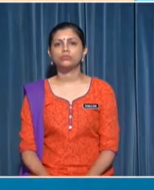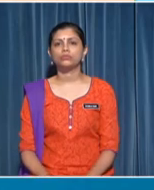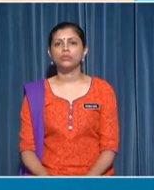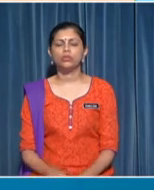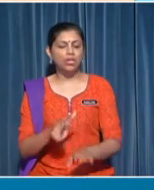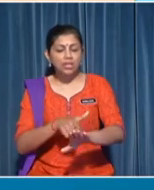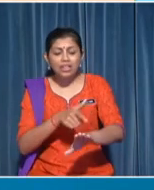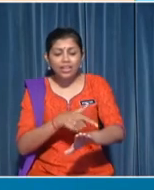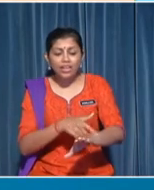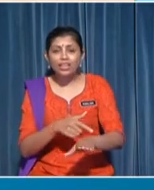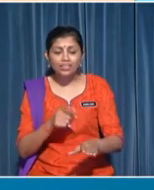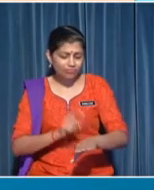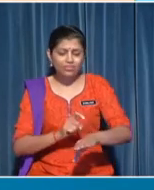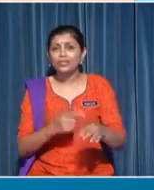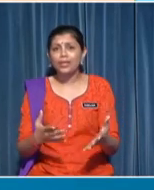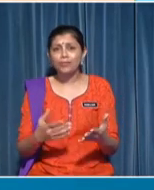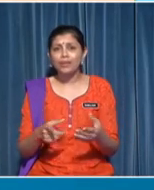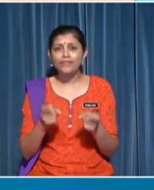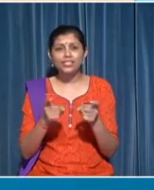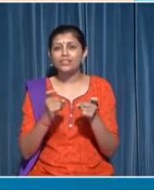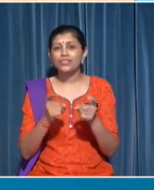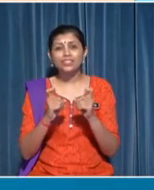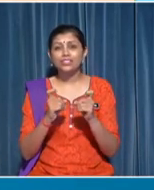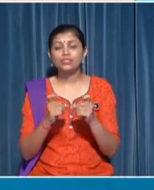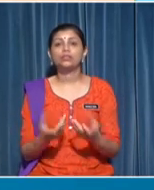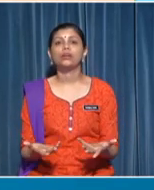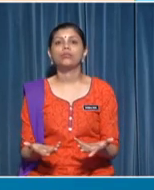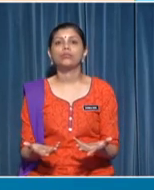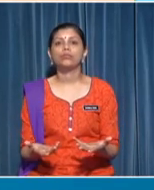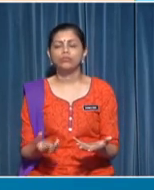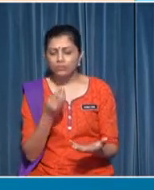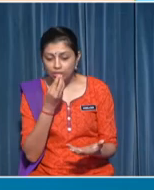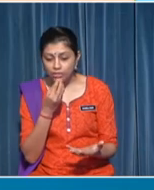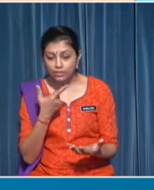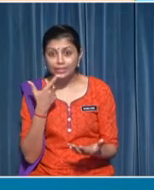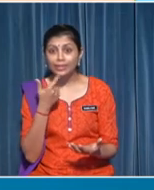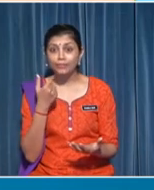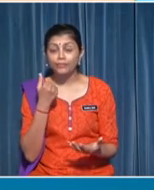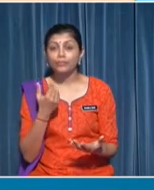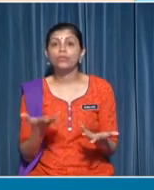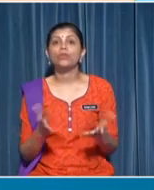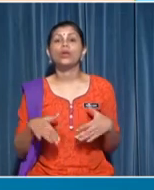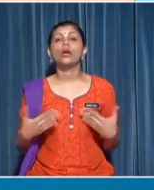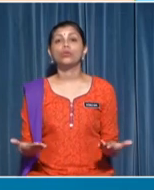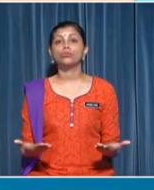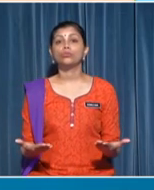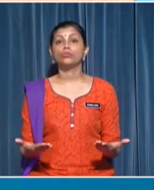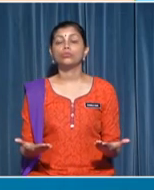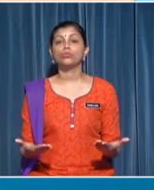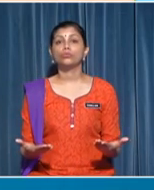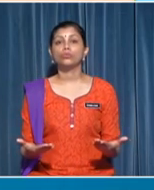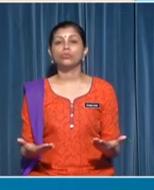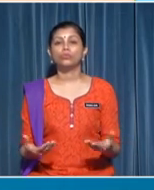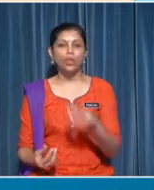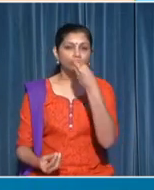hungry. And the food is really yummy. So, what do you do? Putting